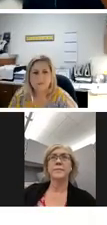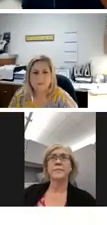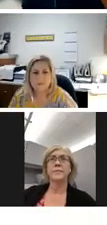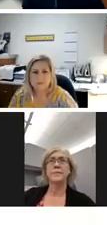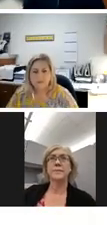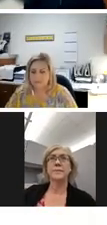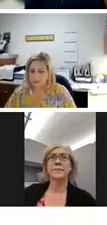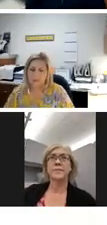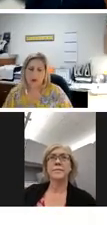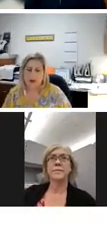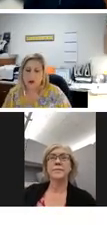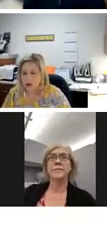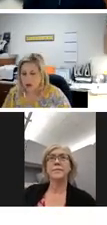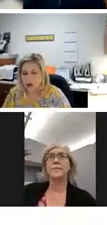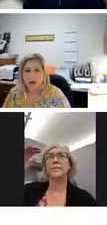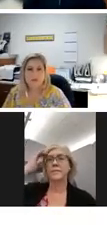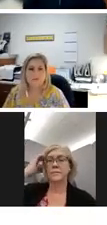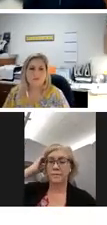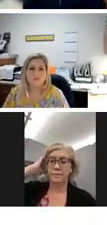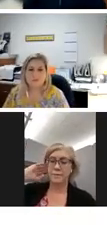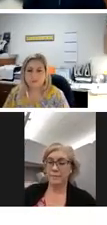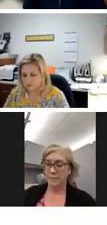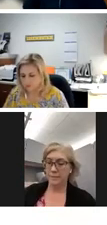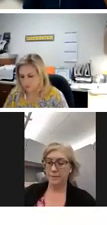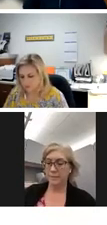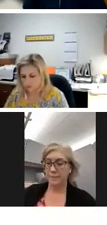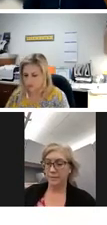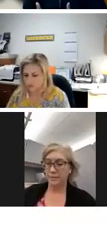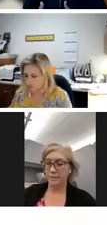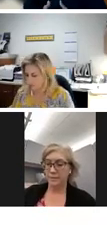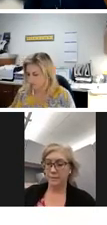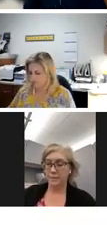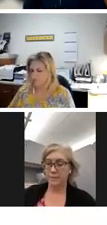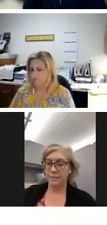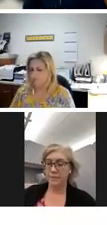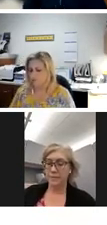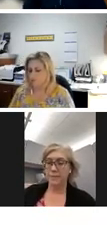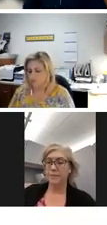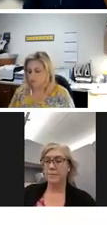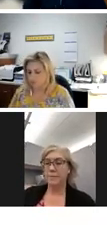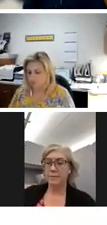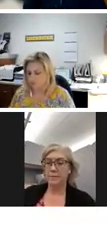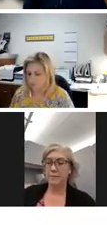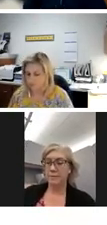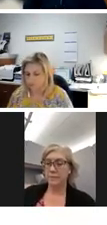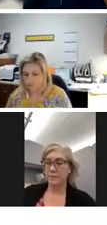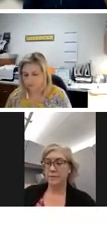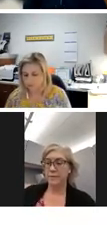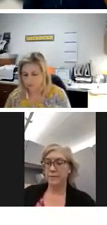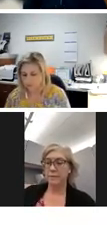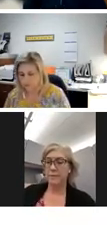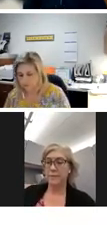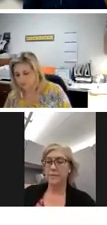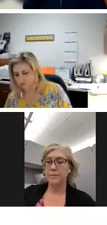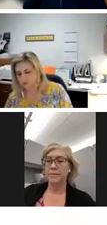please? So SETA is a multifaceted agency, and as you can read, we're a joint powers agency of the city